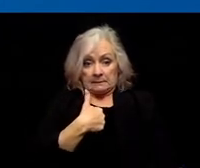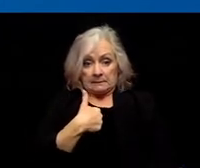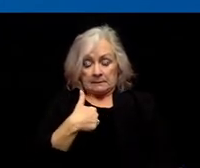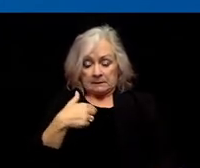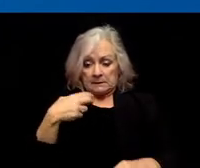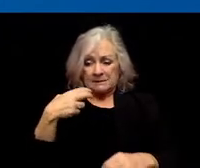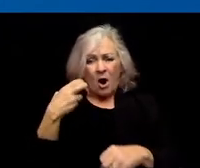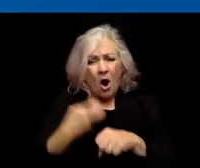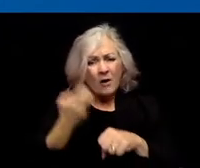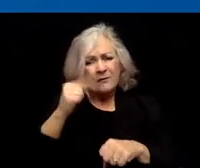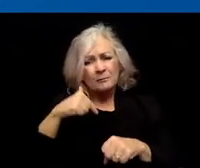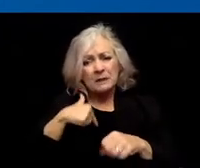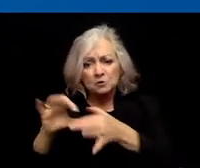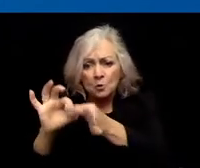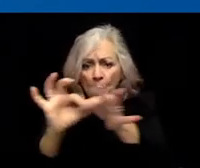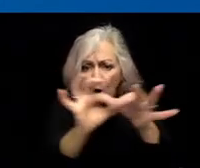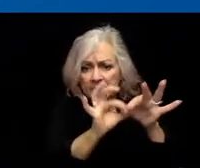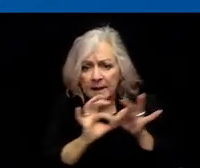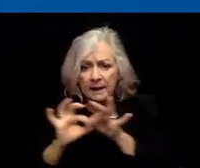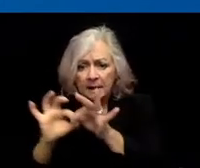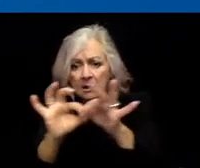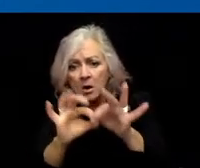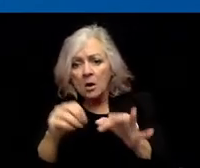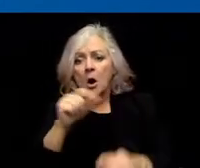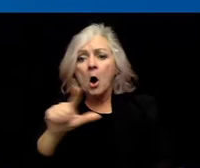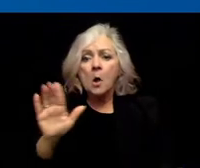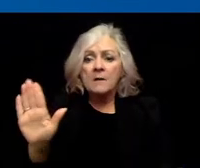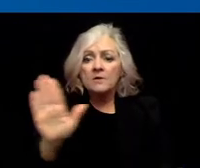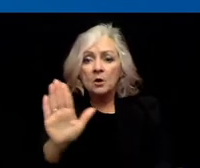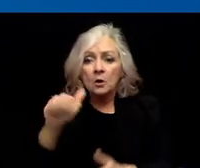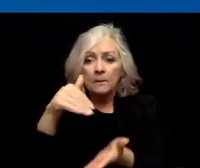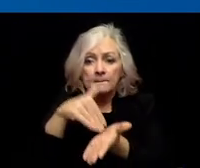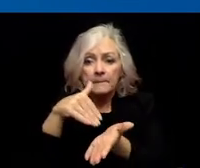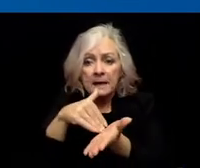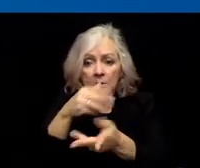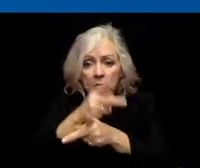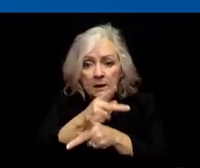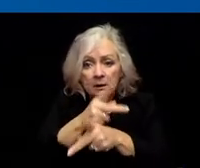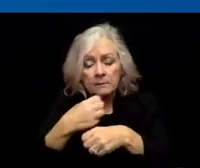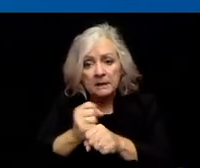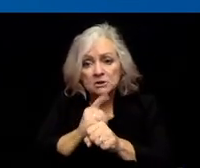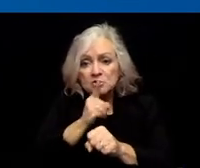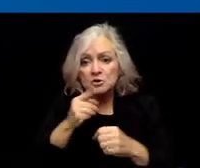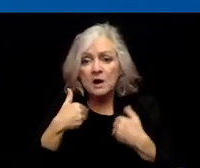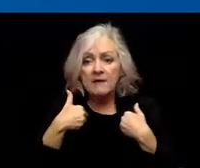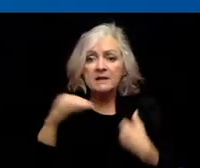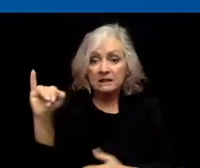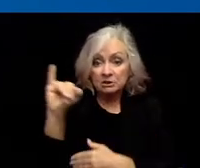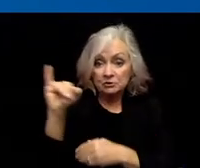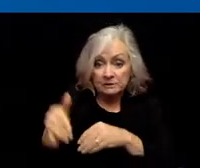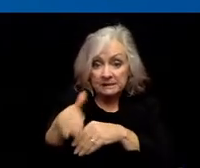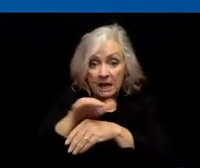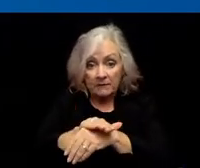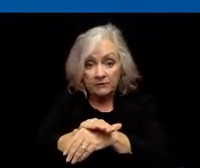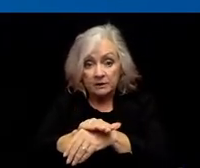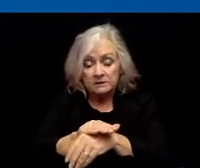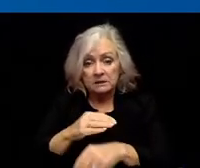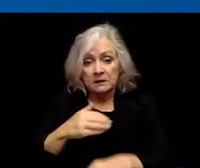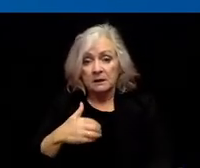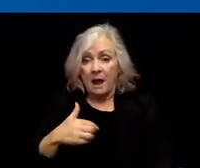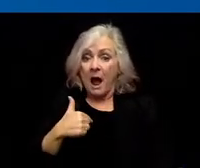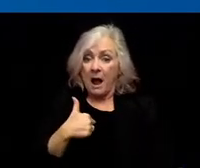care and making certain you have the insurance coverage. And this is one of the things that I've said to the